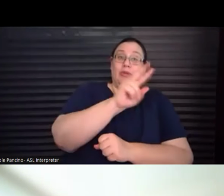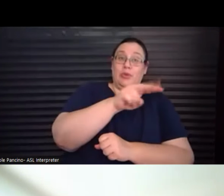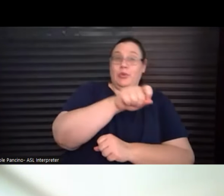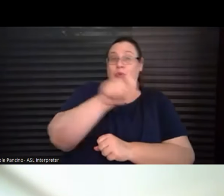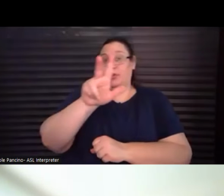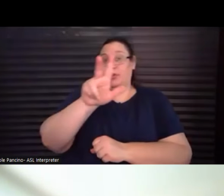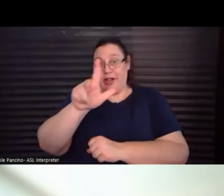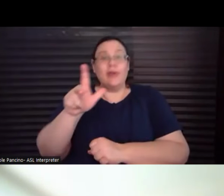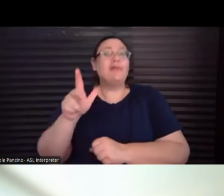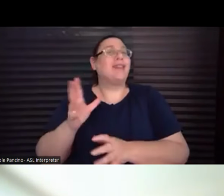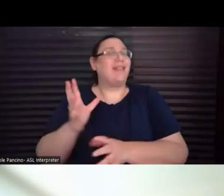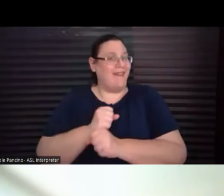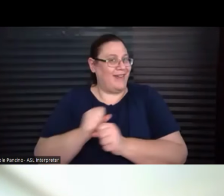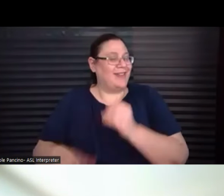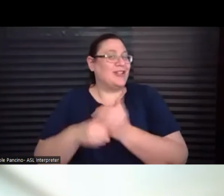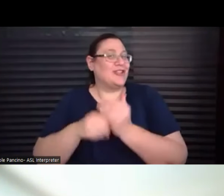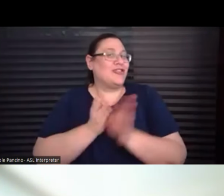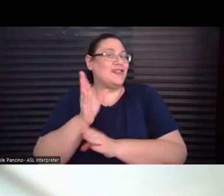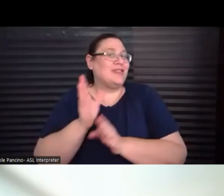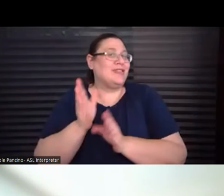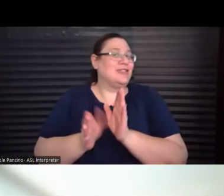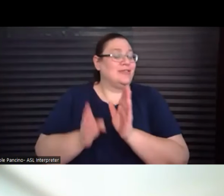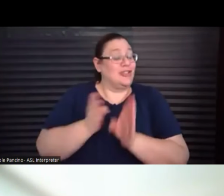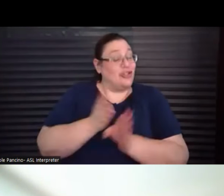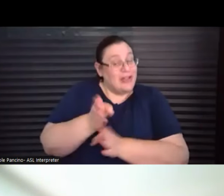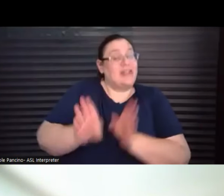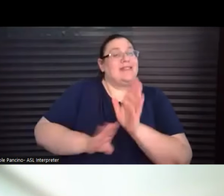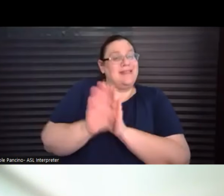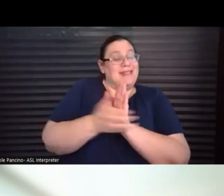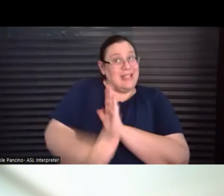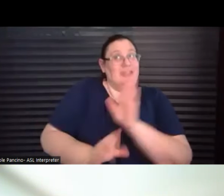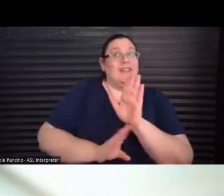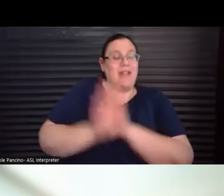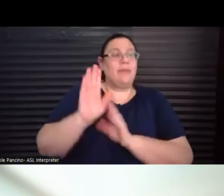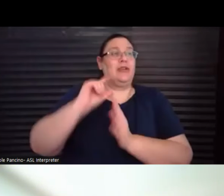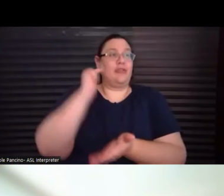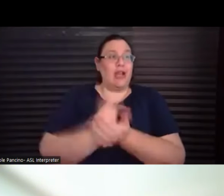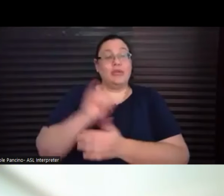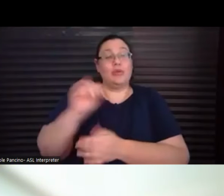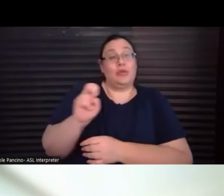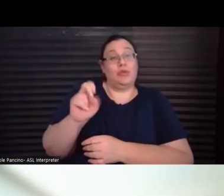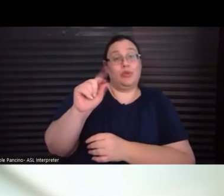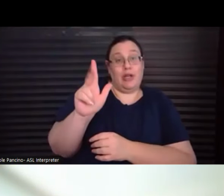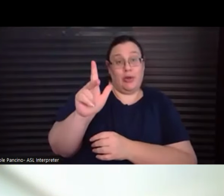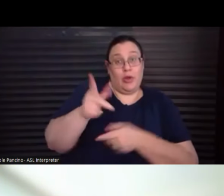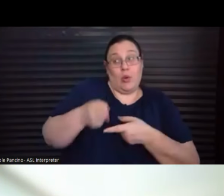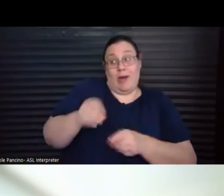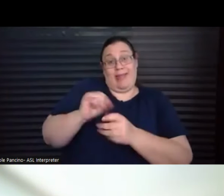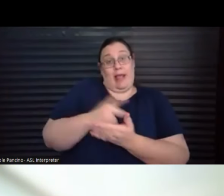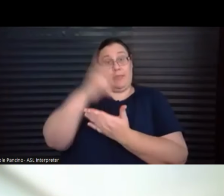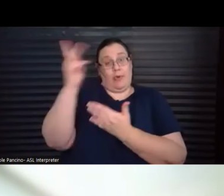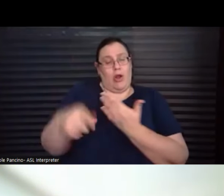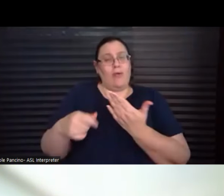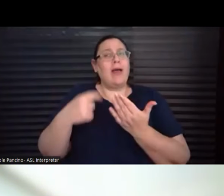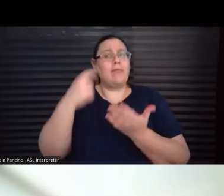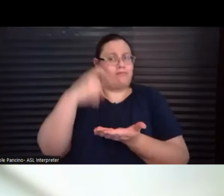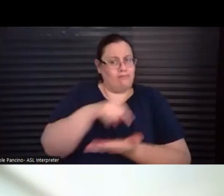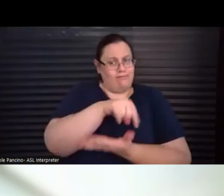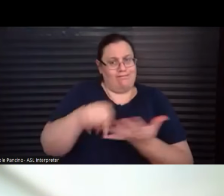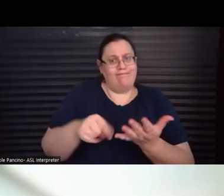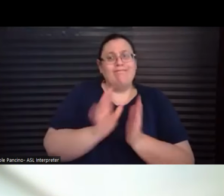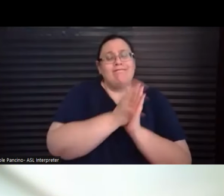skill development. He graduated in June 2023, and while in the program, he identified skills and interests. An emerging theme for